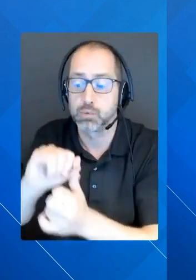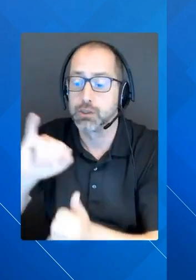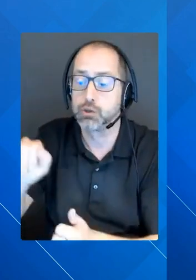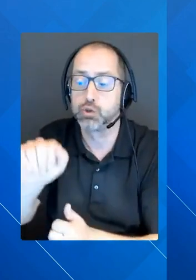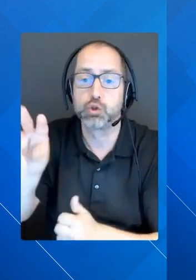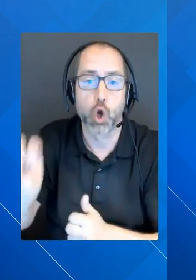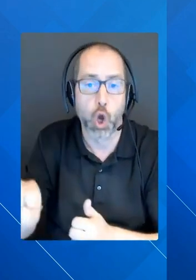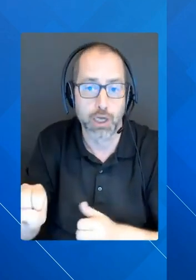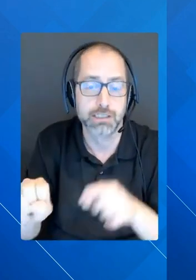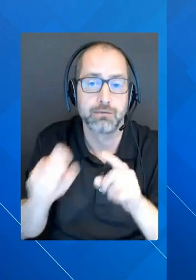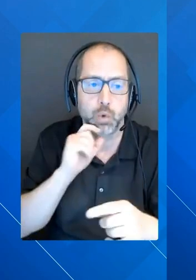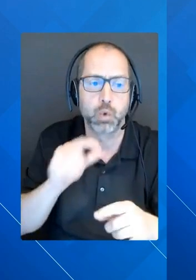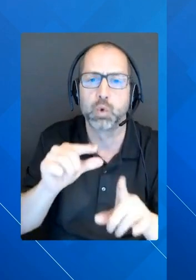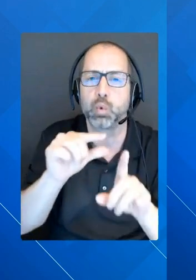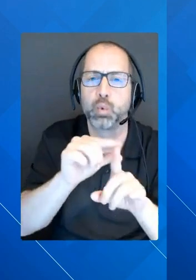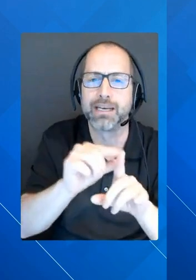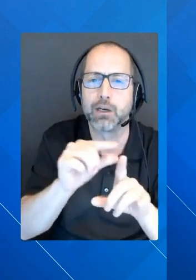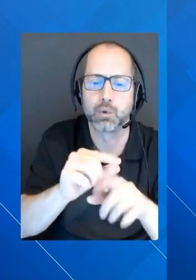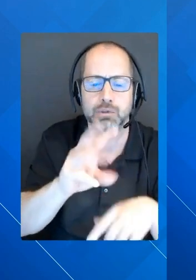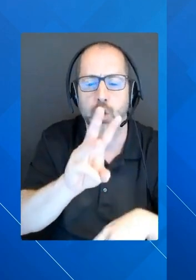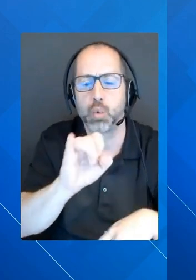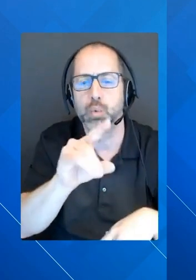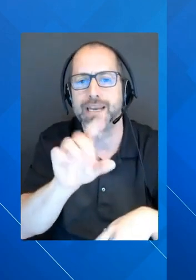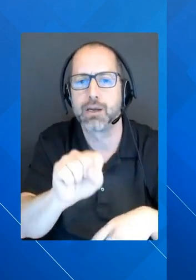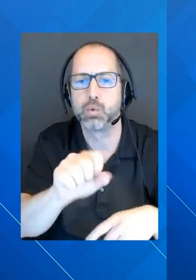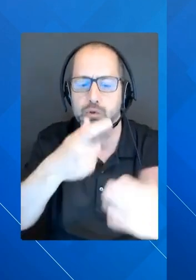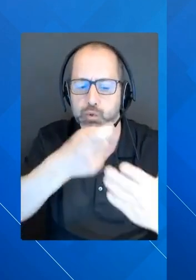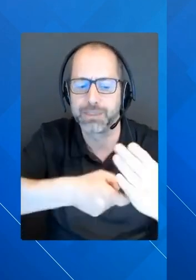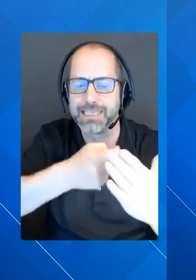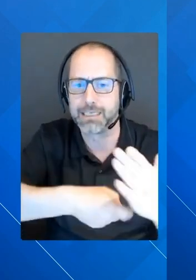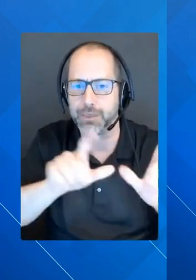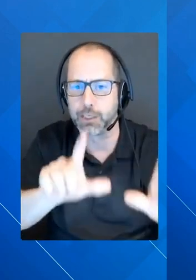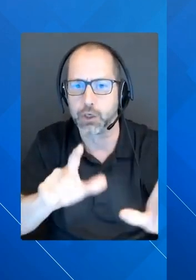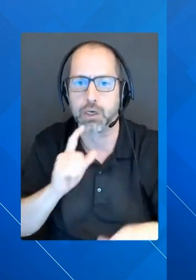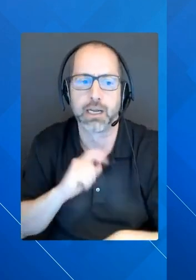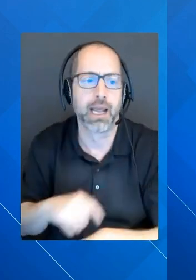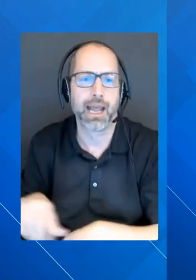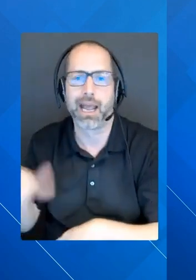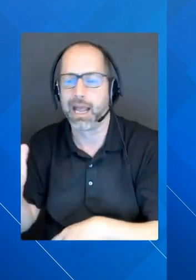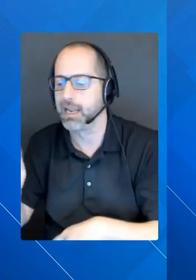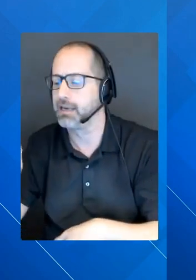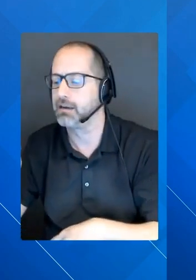and VoiceOver, which comes built in to all Macs.